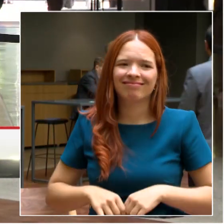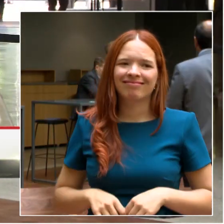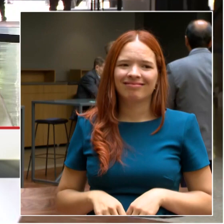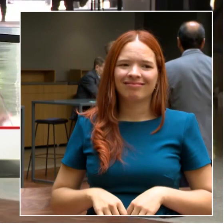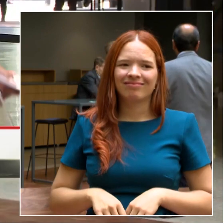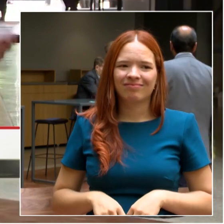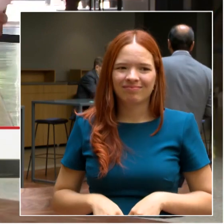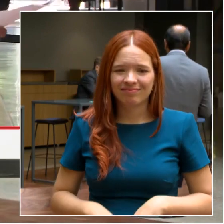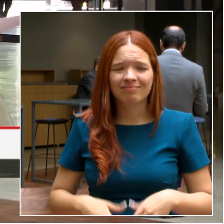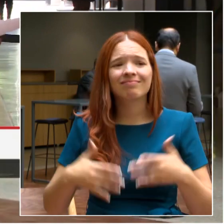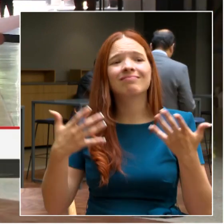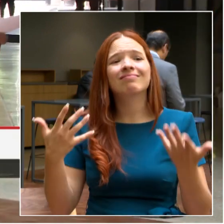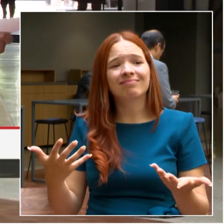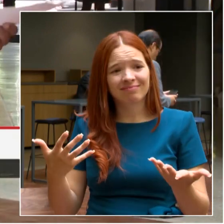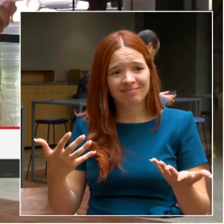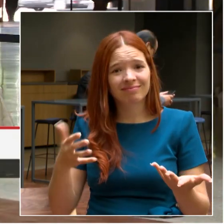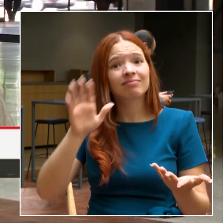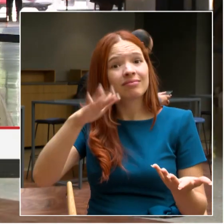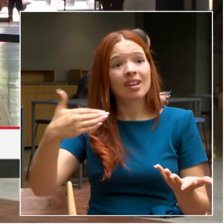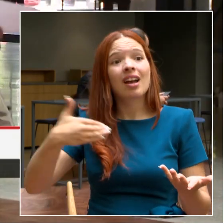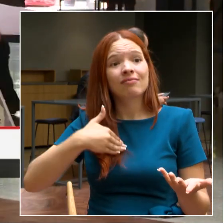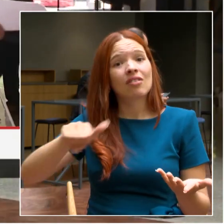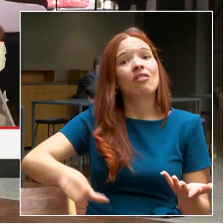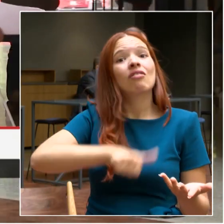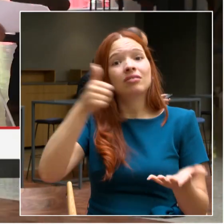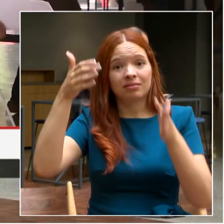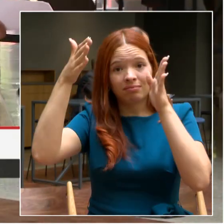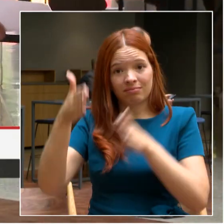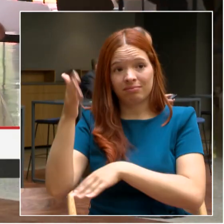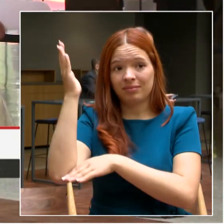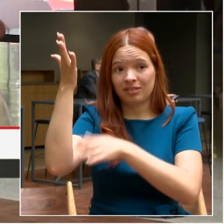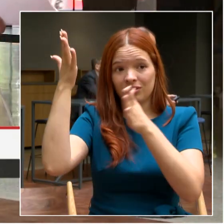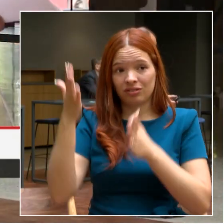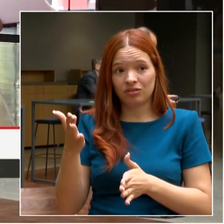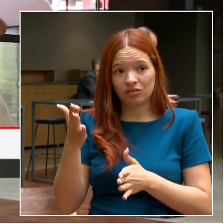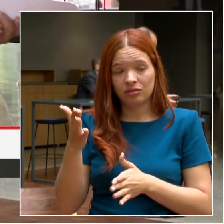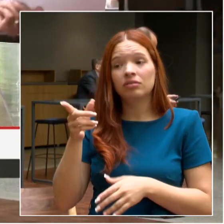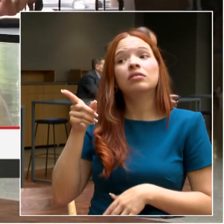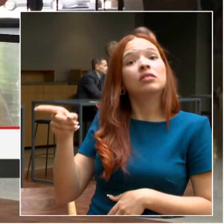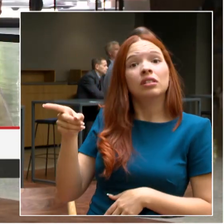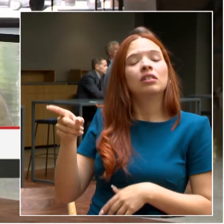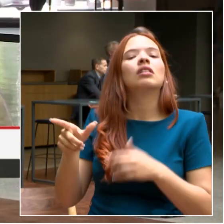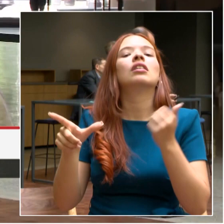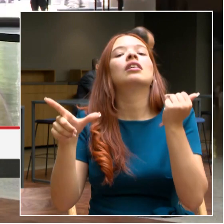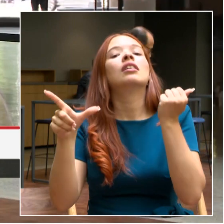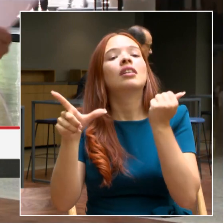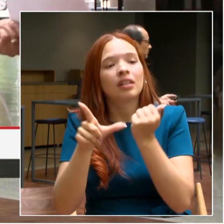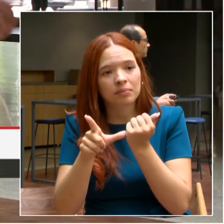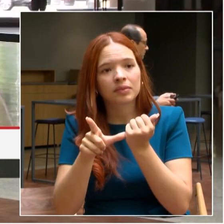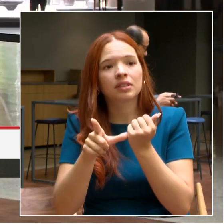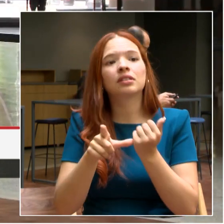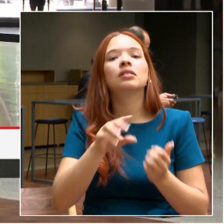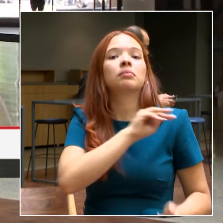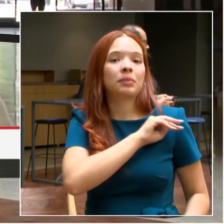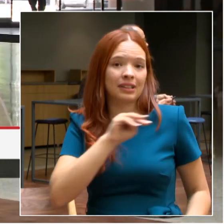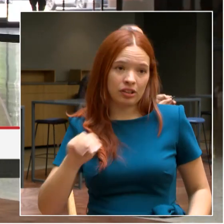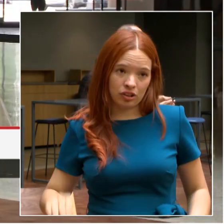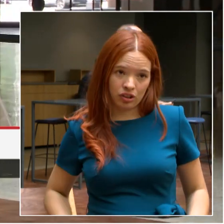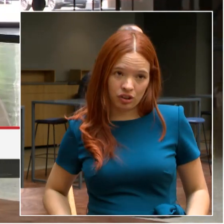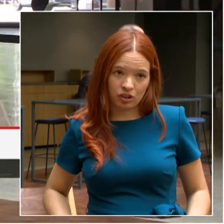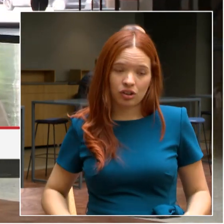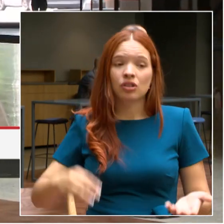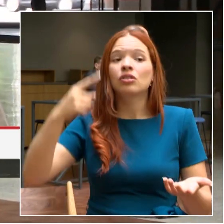for Education, we also have our Deputy Mayors you heard for Economic Development and Planning. So, Keith, come up and share